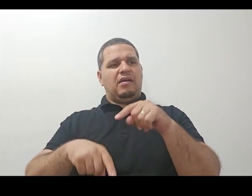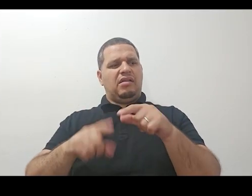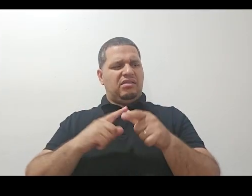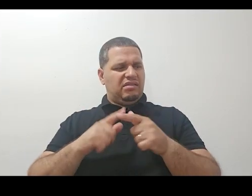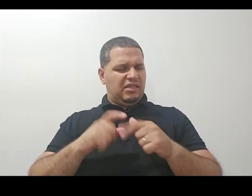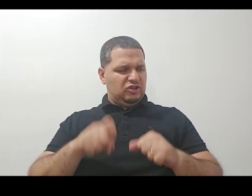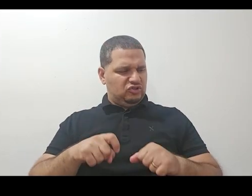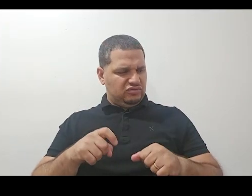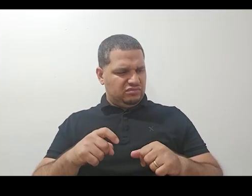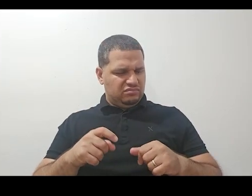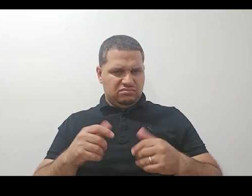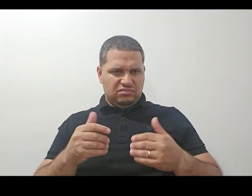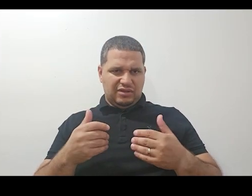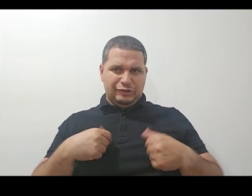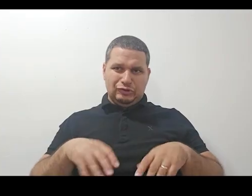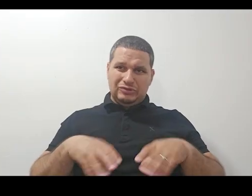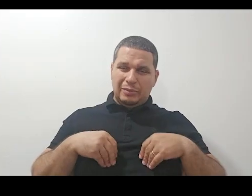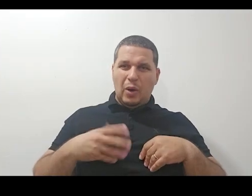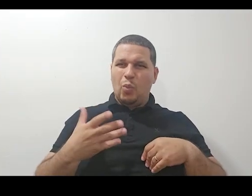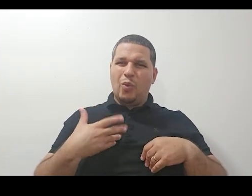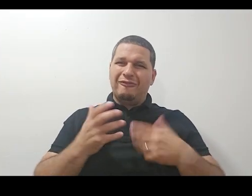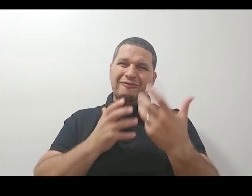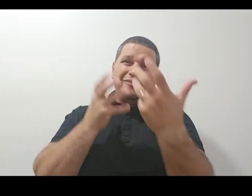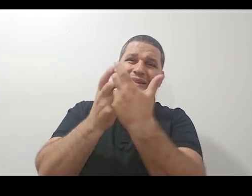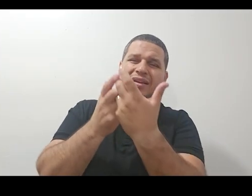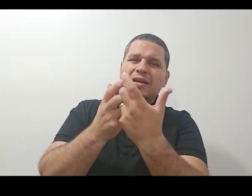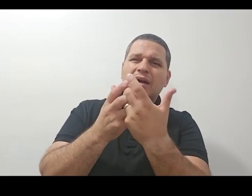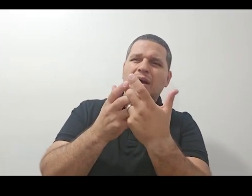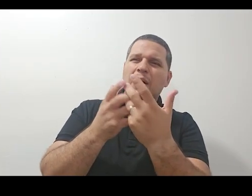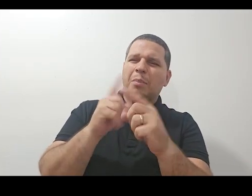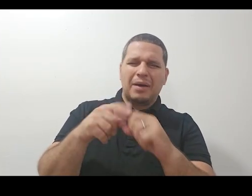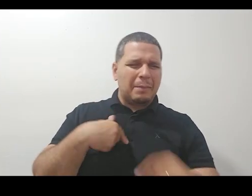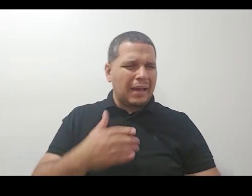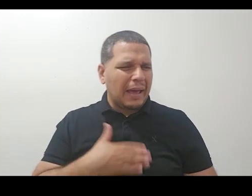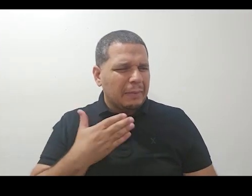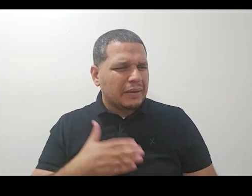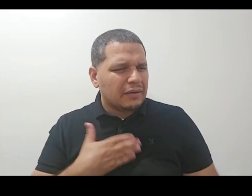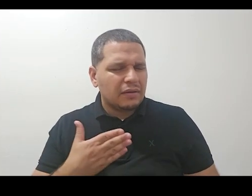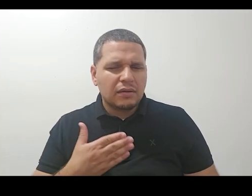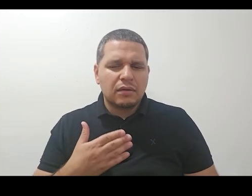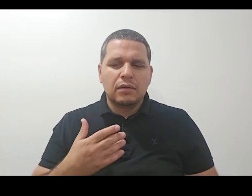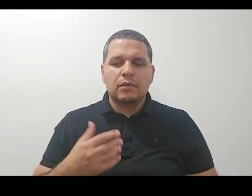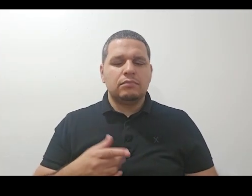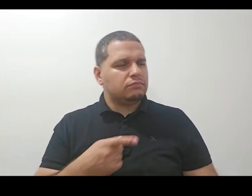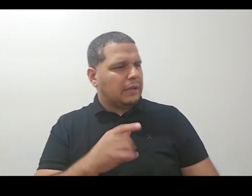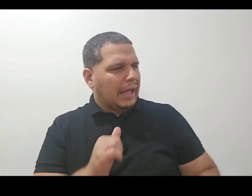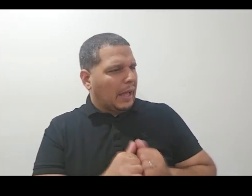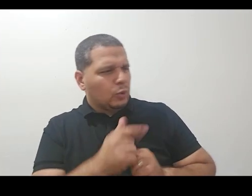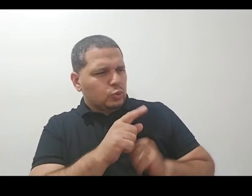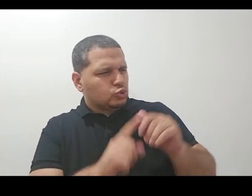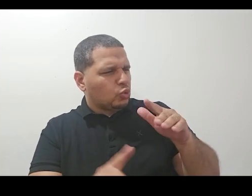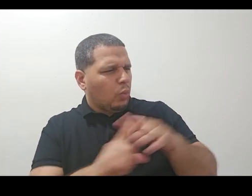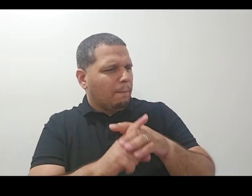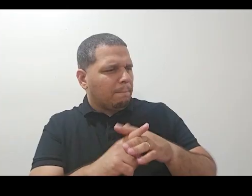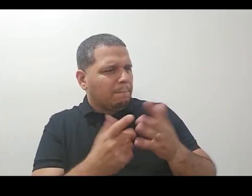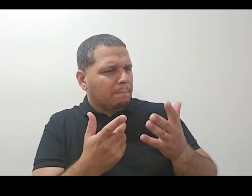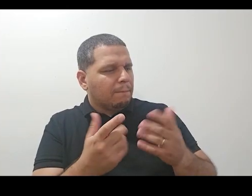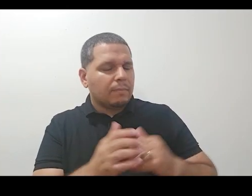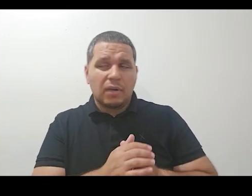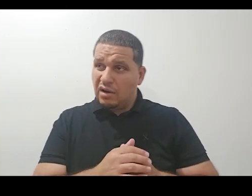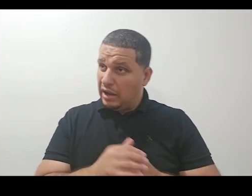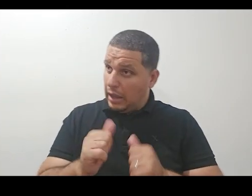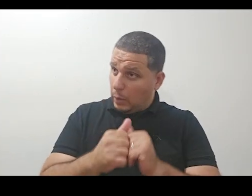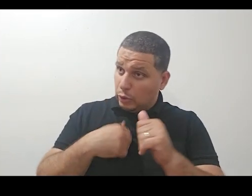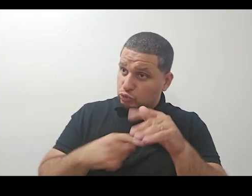then that's how I should be because I want to fit in. We're all going to be, we want to fit in, but I'm unhappy. So how do you show up? How